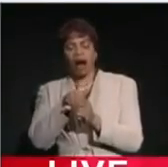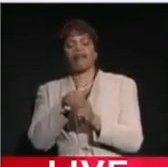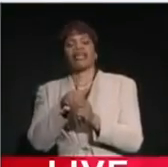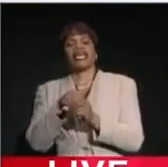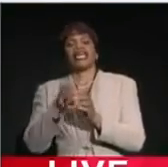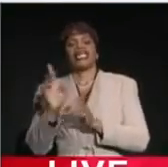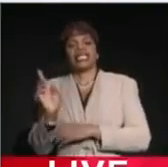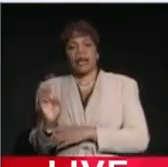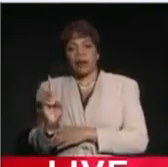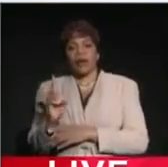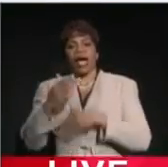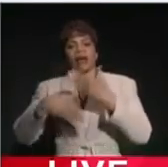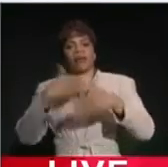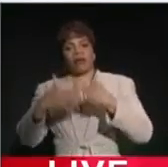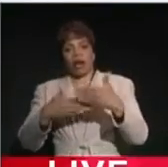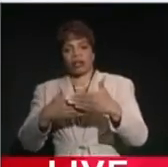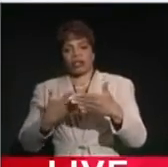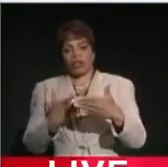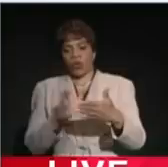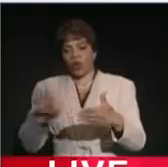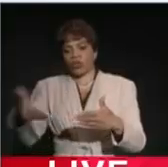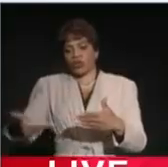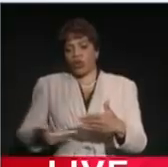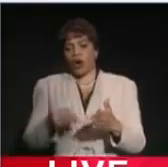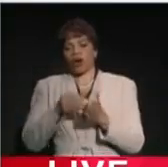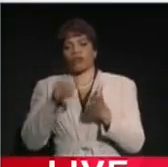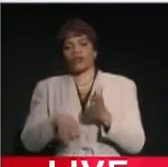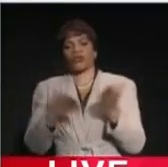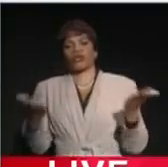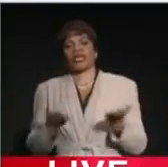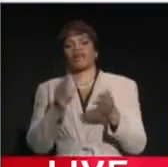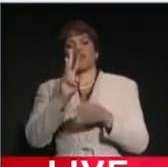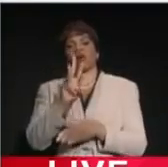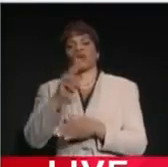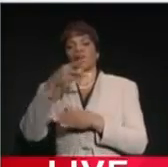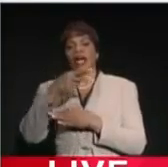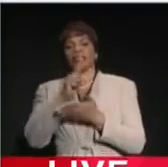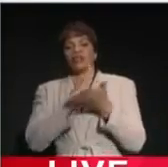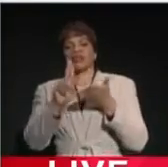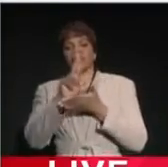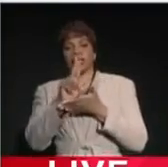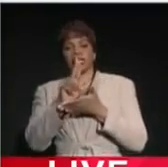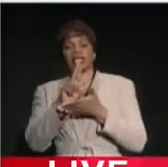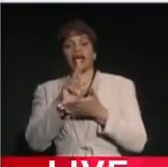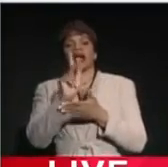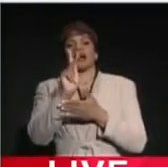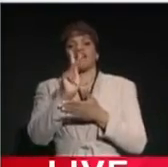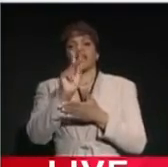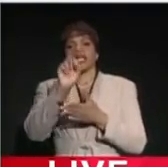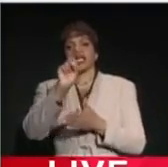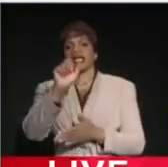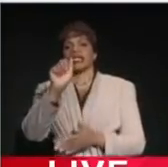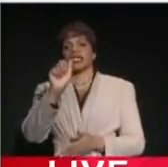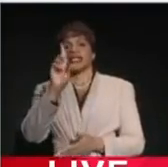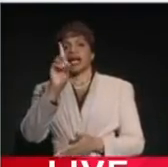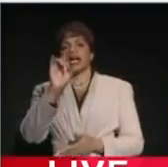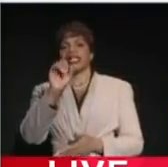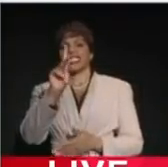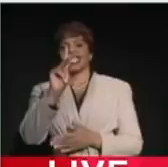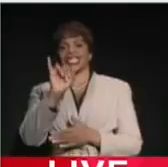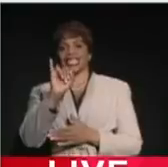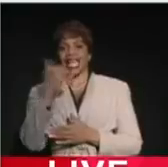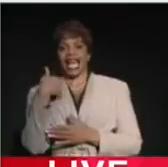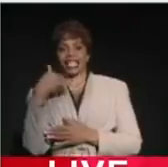like to welcome a student here from William Patterson. His name is Kazir Siddiqui, and he has a question for both of you candidates.